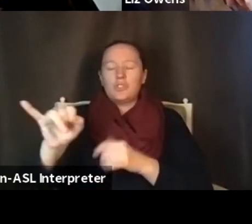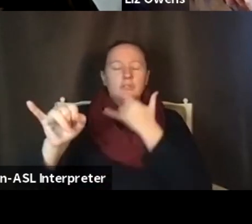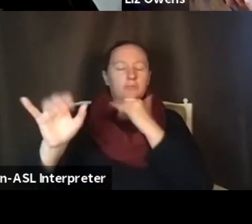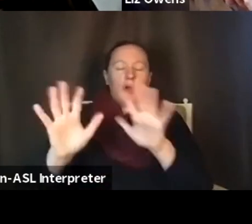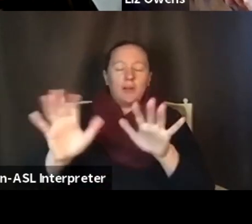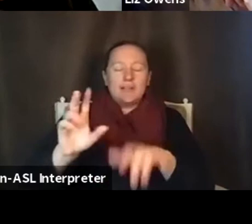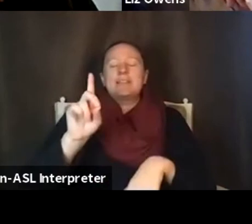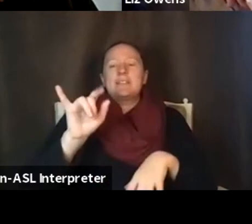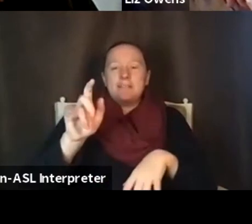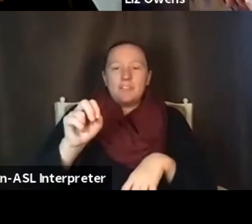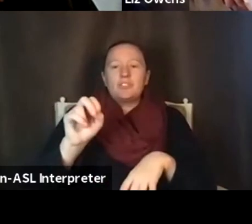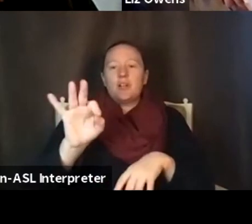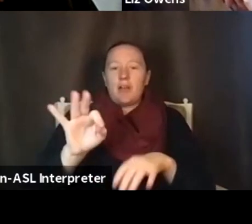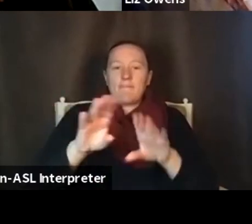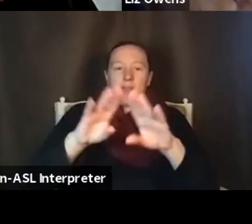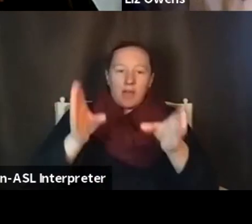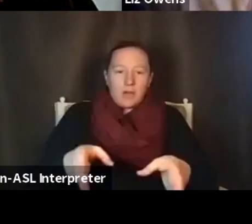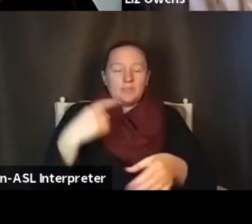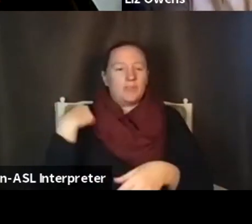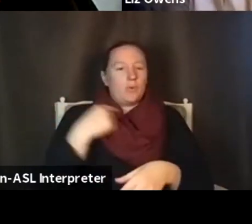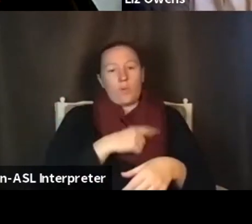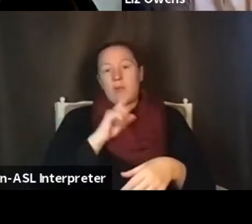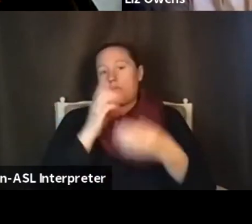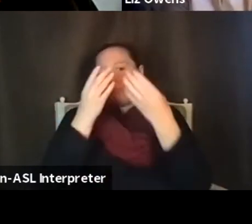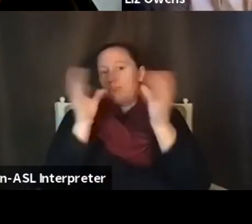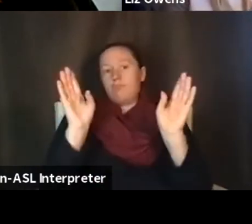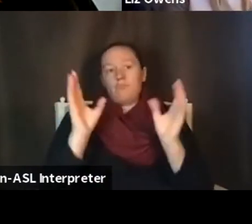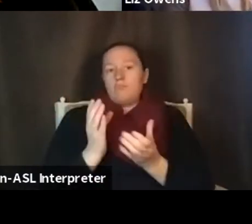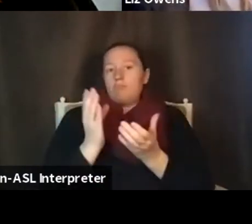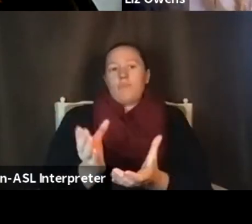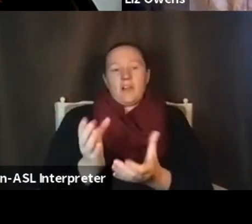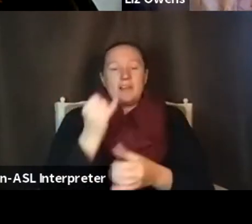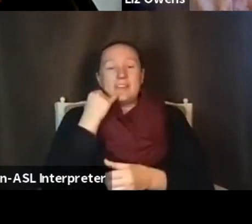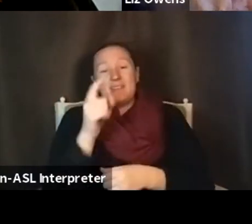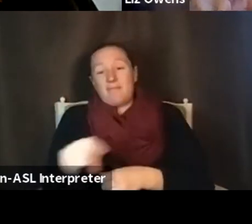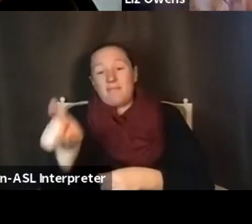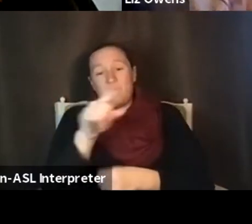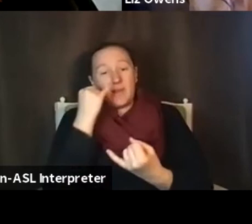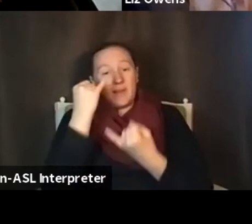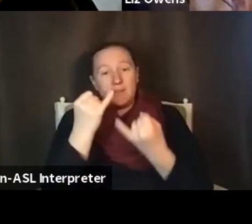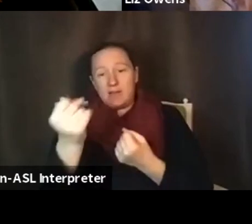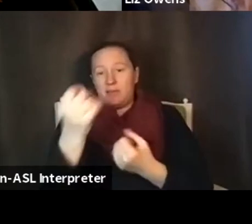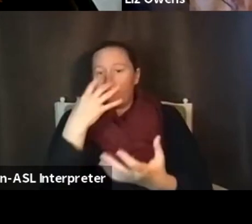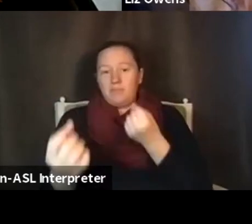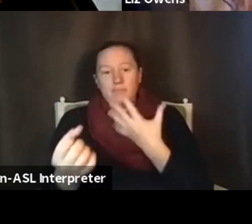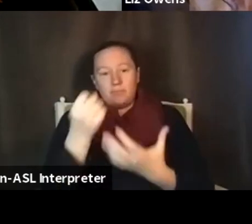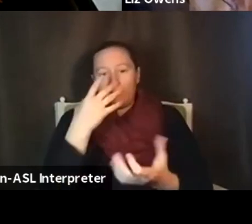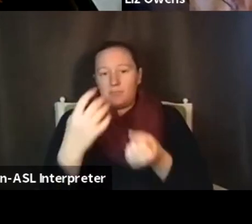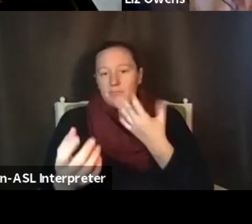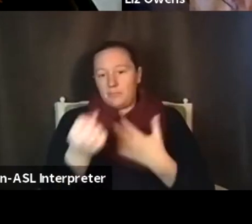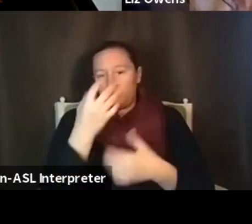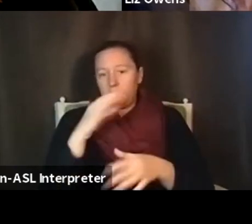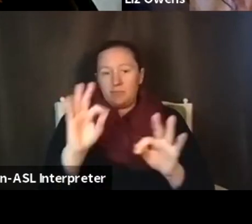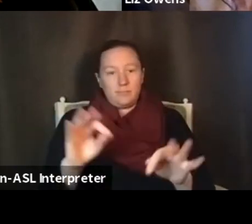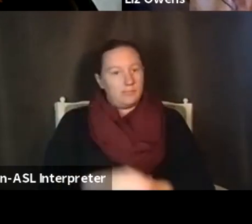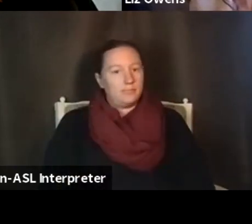And we're open to taking recommendations. So if folks have ideas, please send us emails.